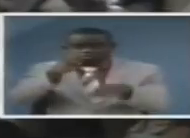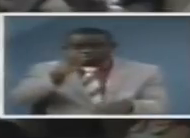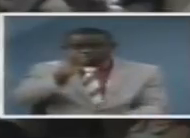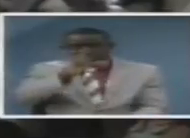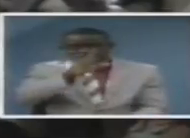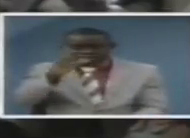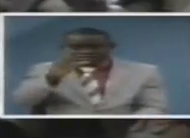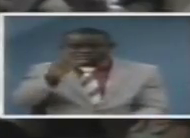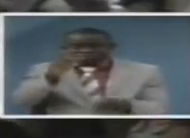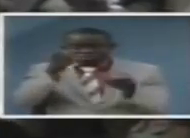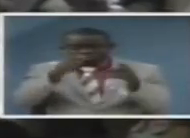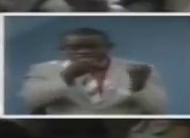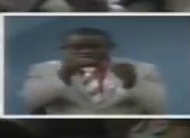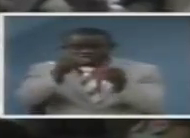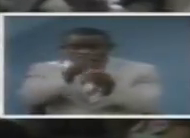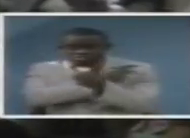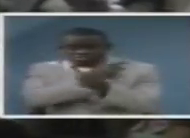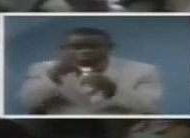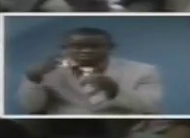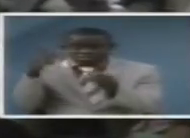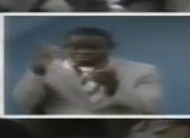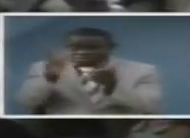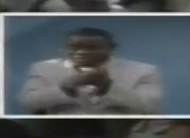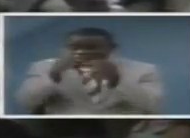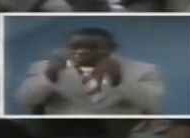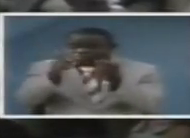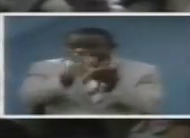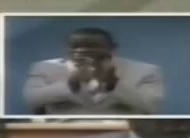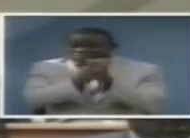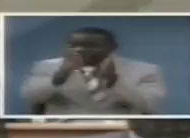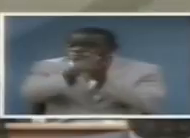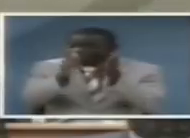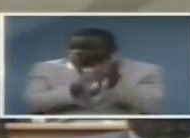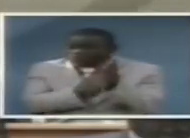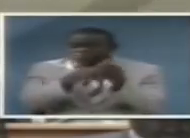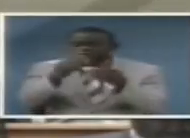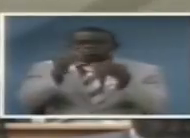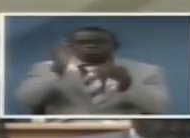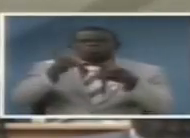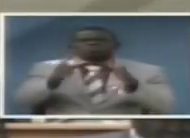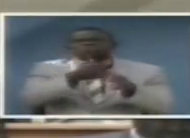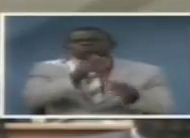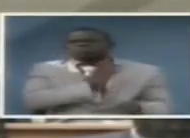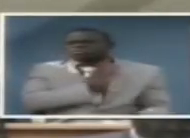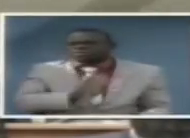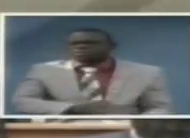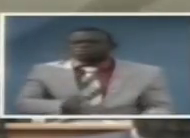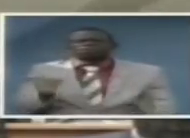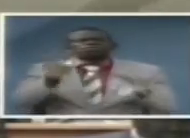the participation of other players in the industry. Mr. Speaker, to ensure